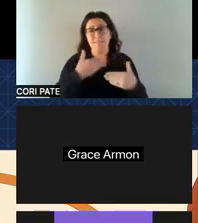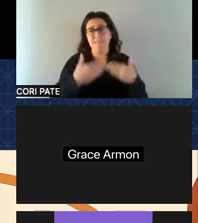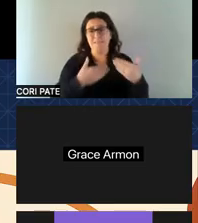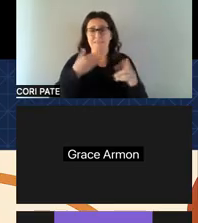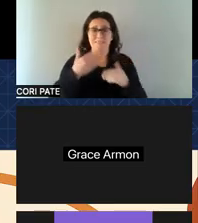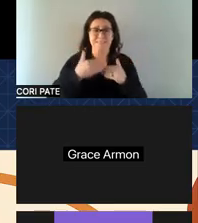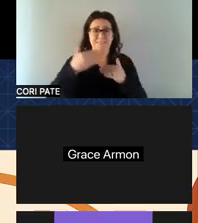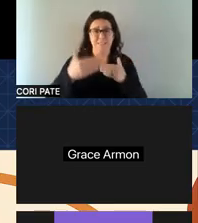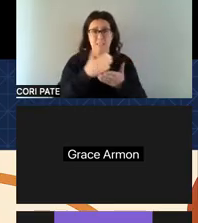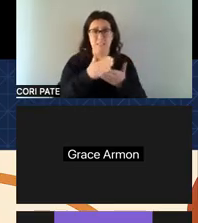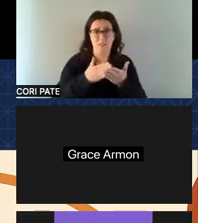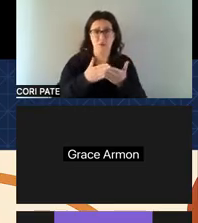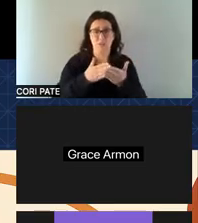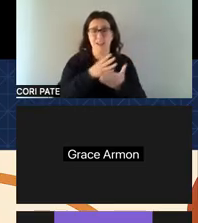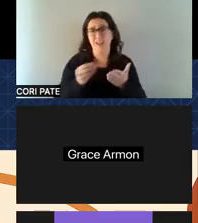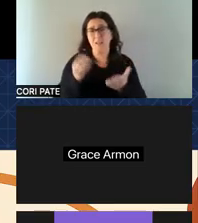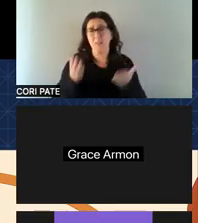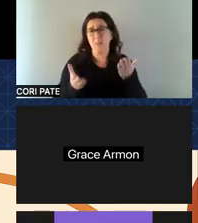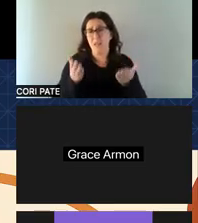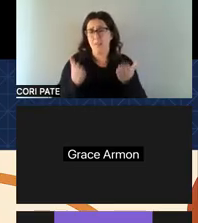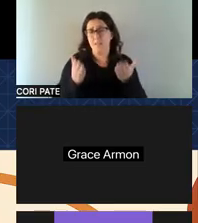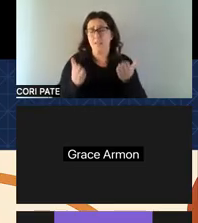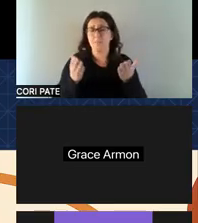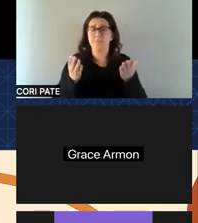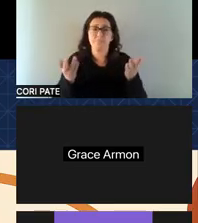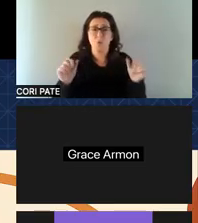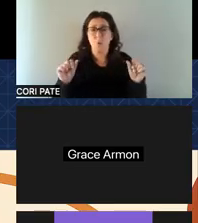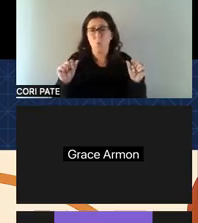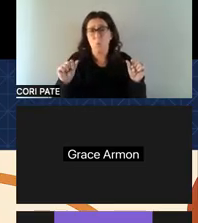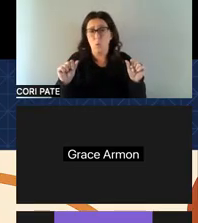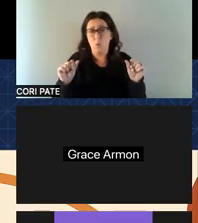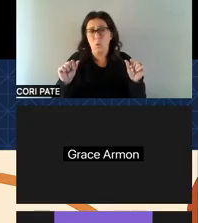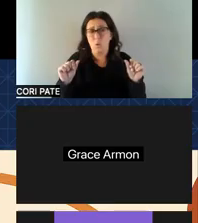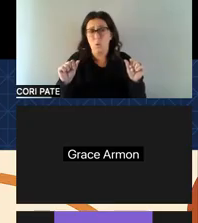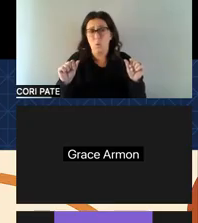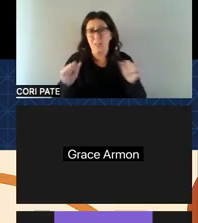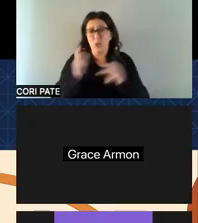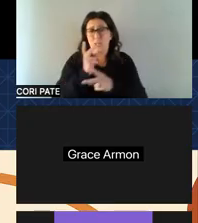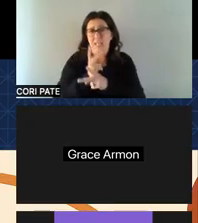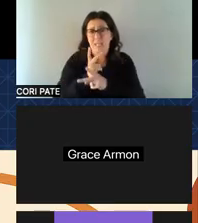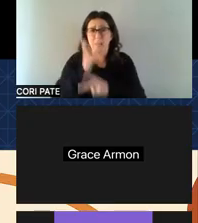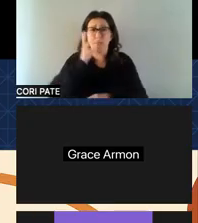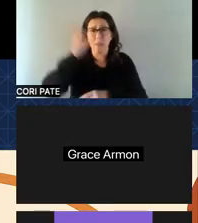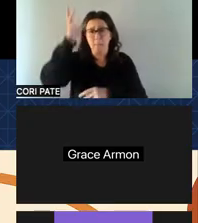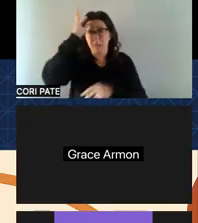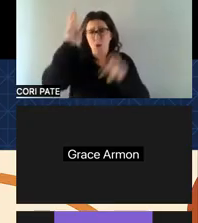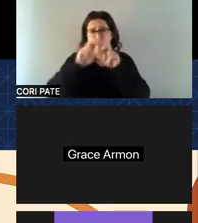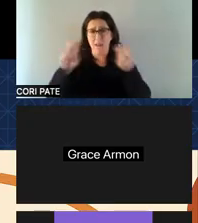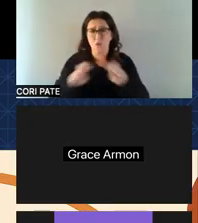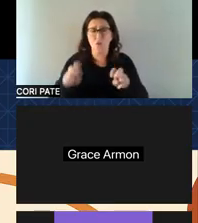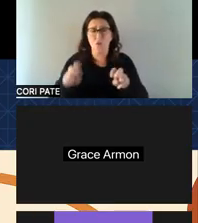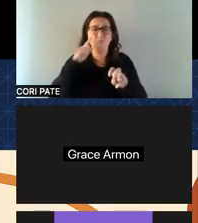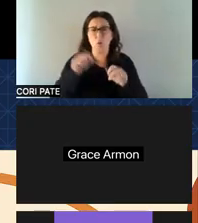next section, and maybe how about let's keep this parent panel as a continuous discussion, as a continuing